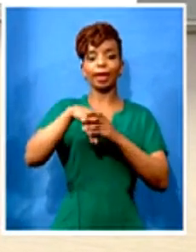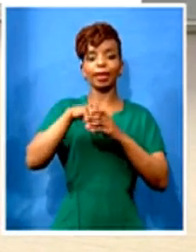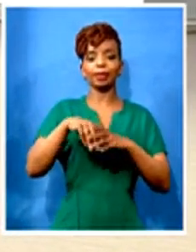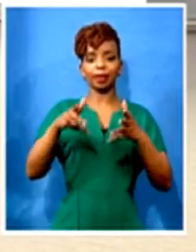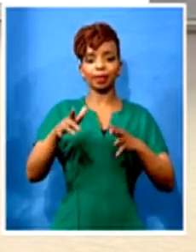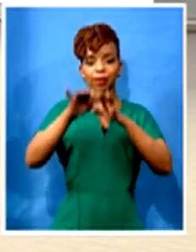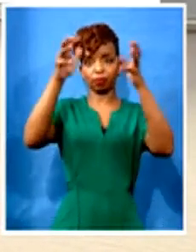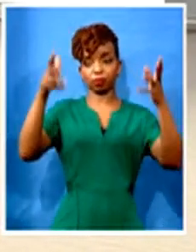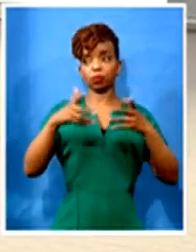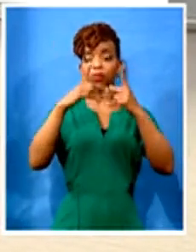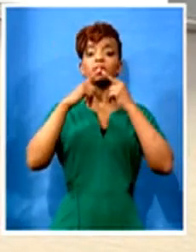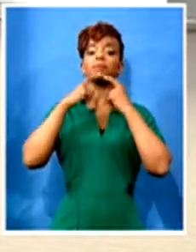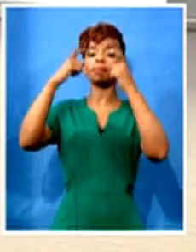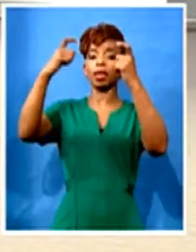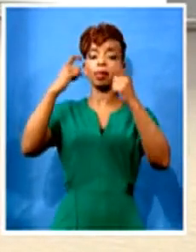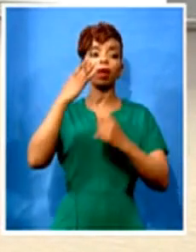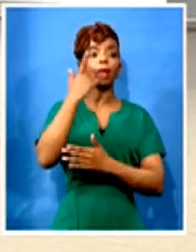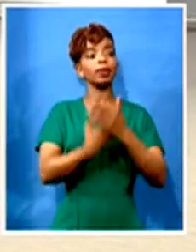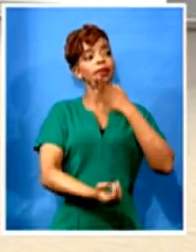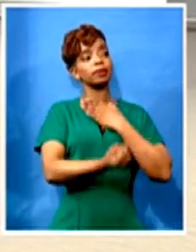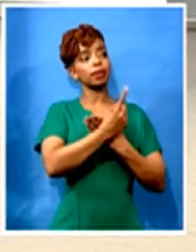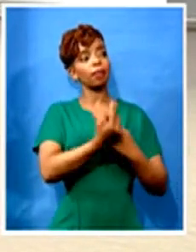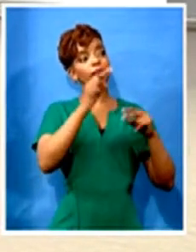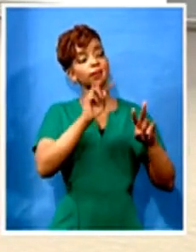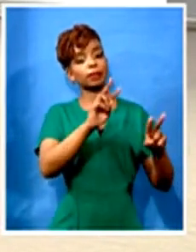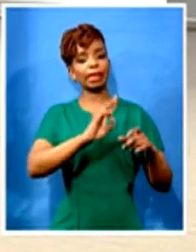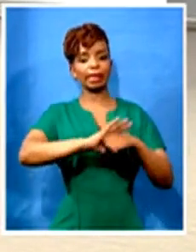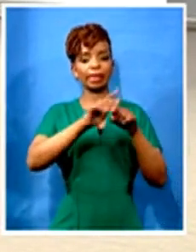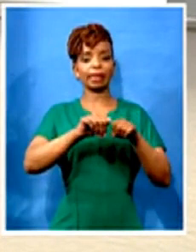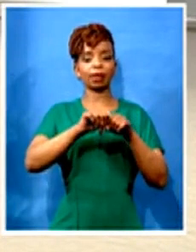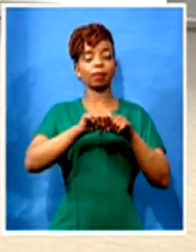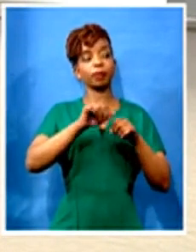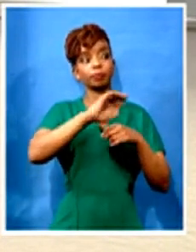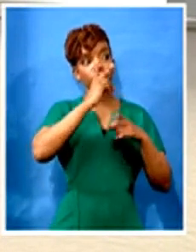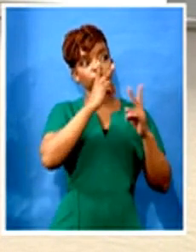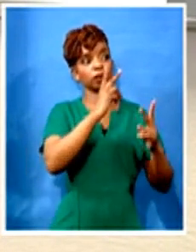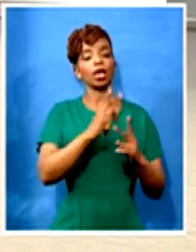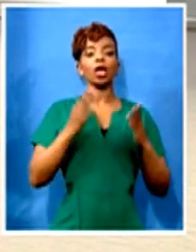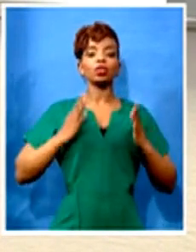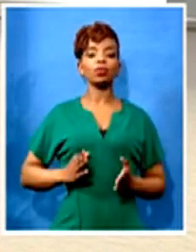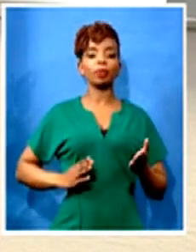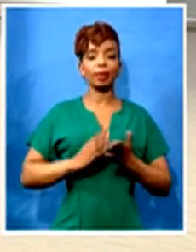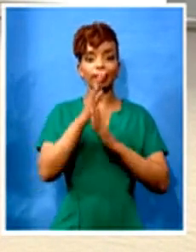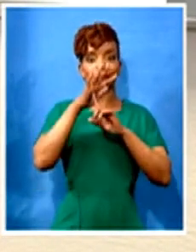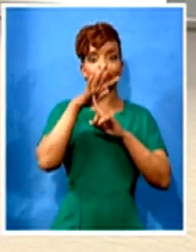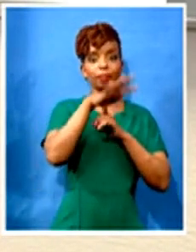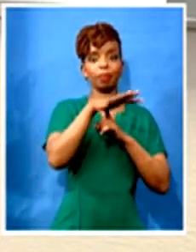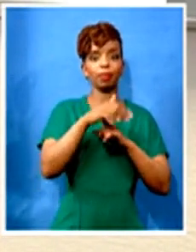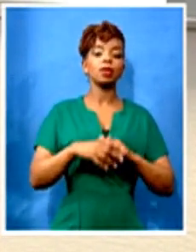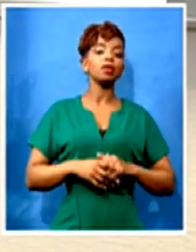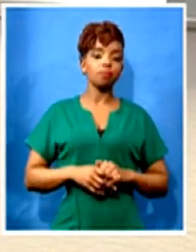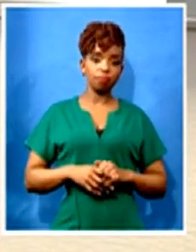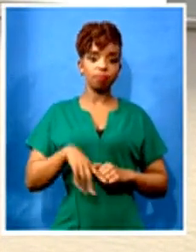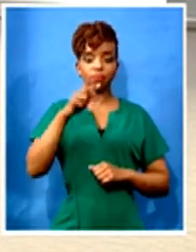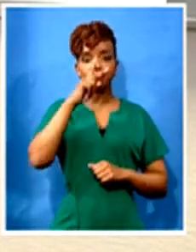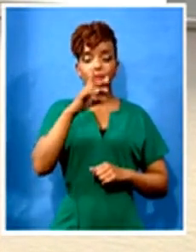abuses, detention, and jailing of political opponents in every country throughout the world. The same we will say